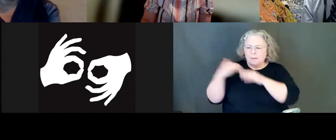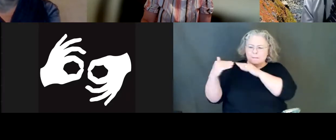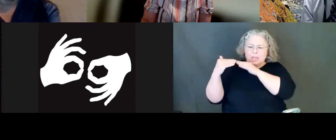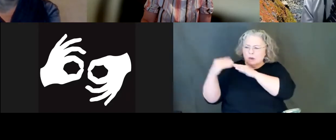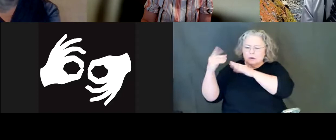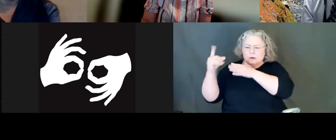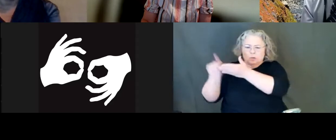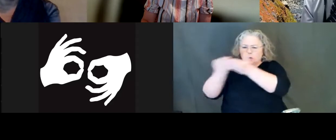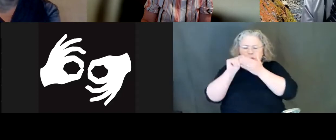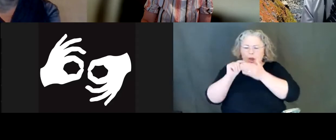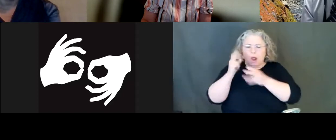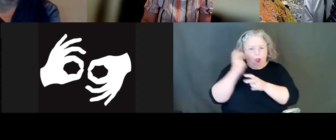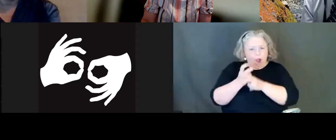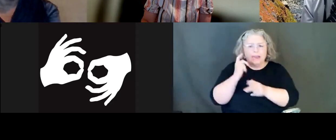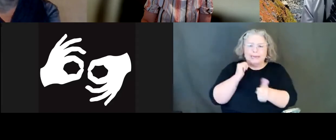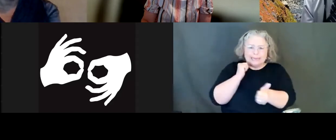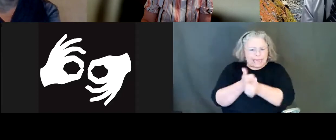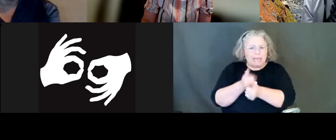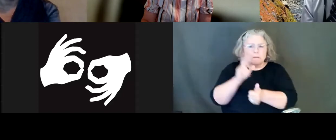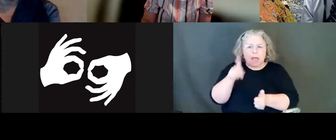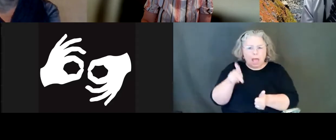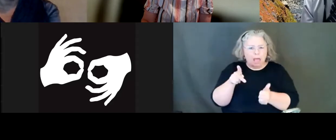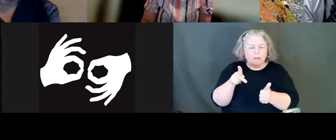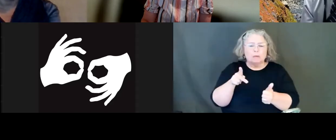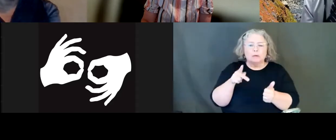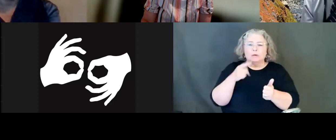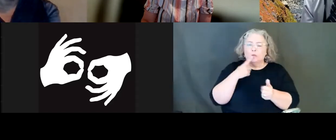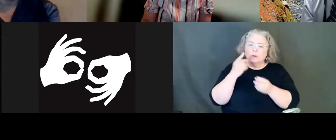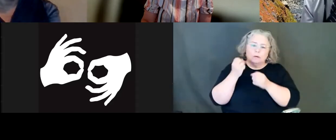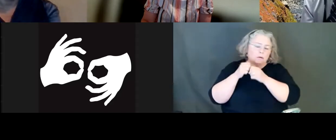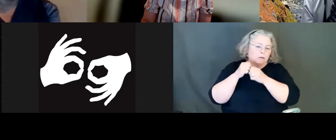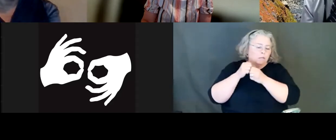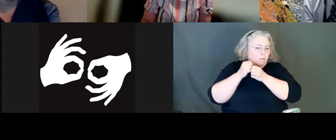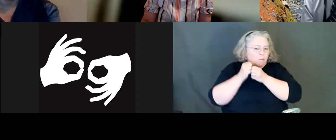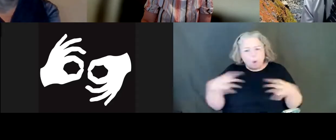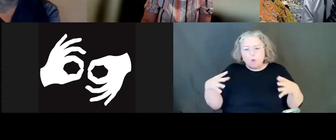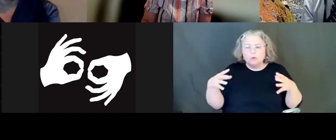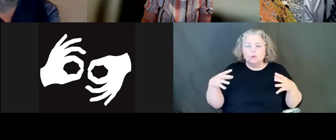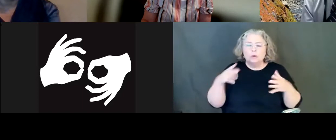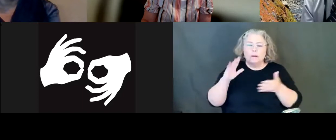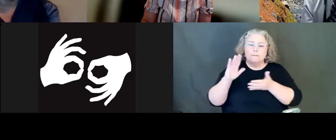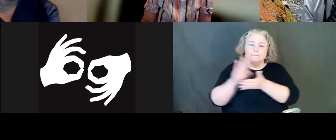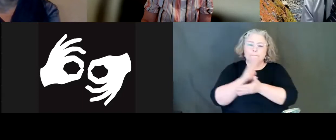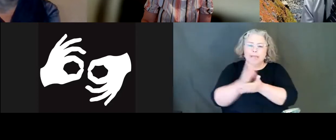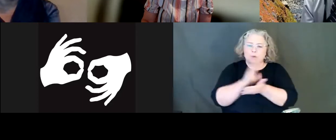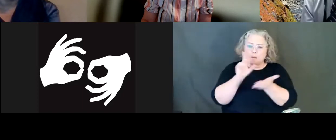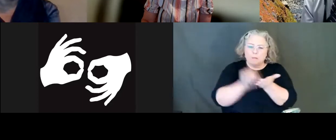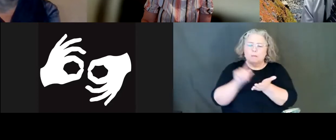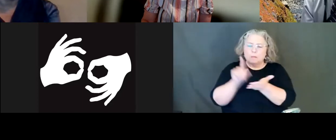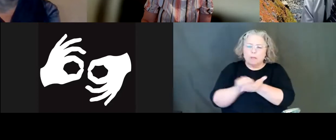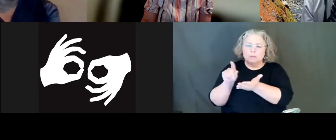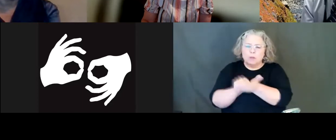And we've also seen an explosion of papers being published on